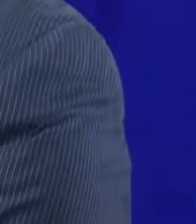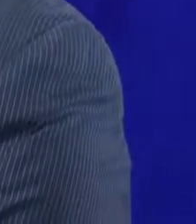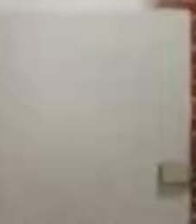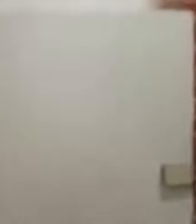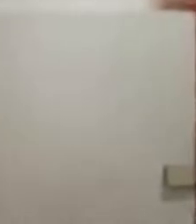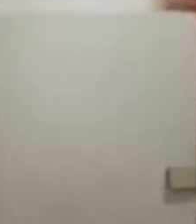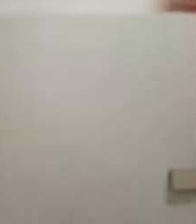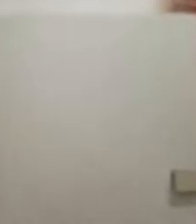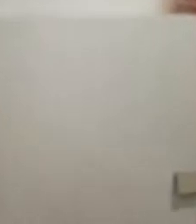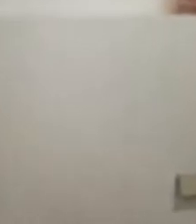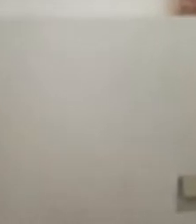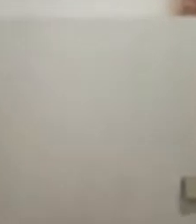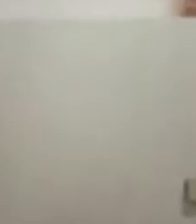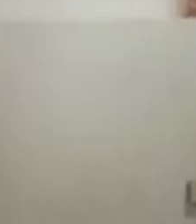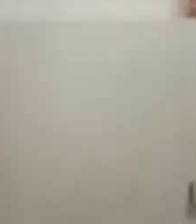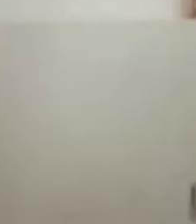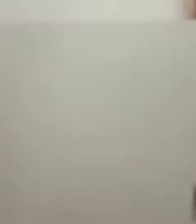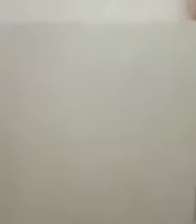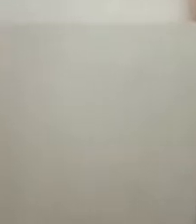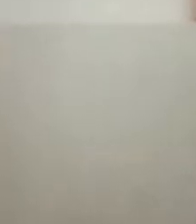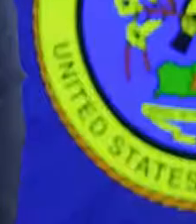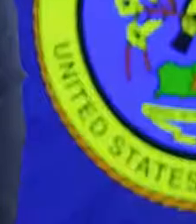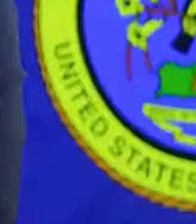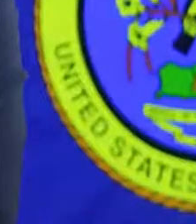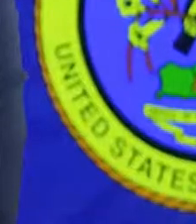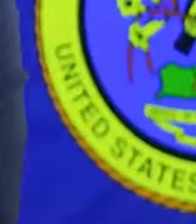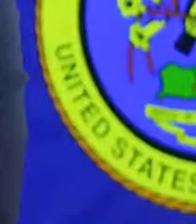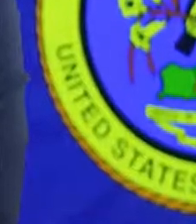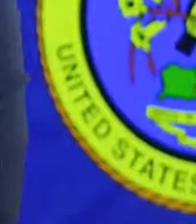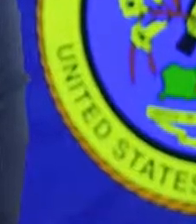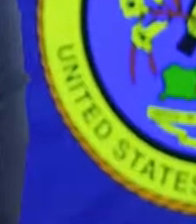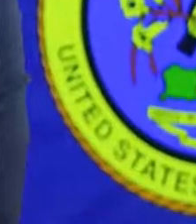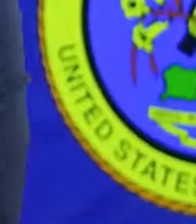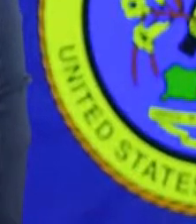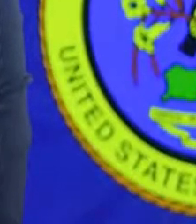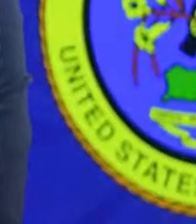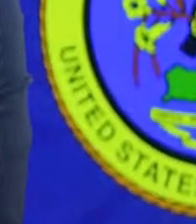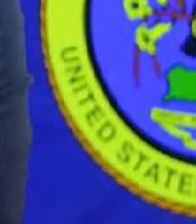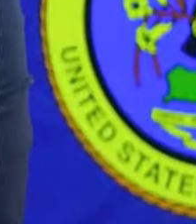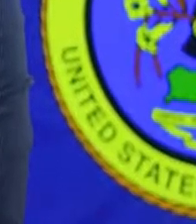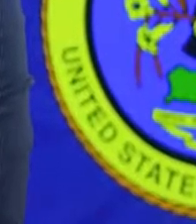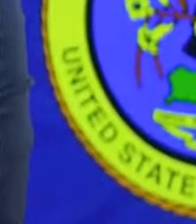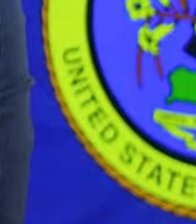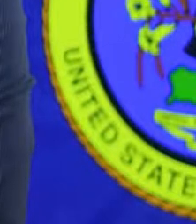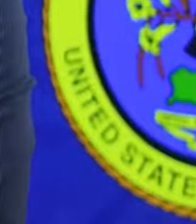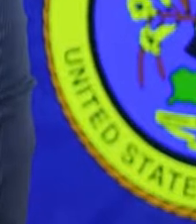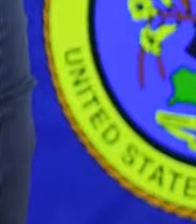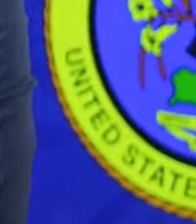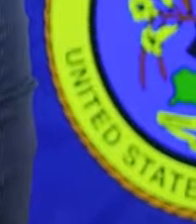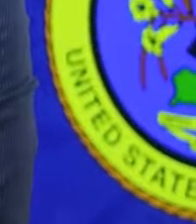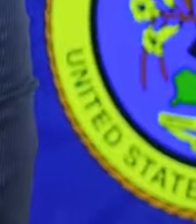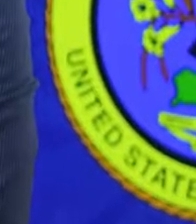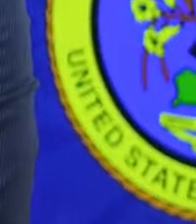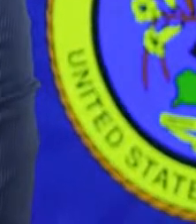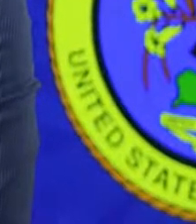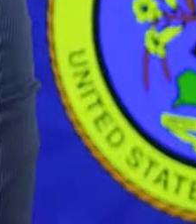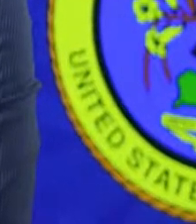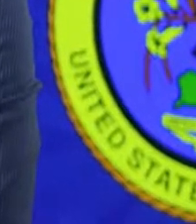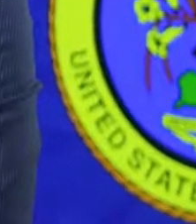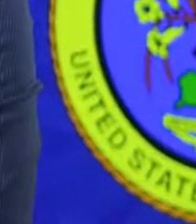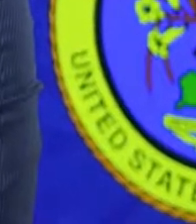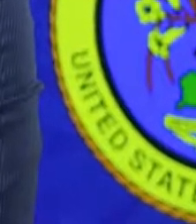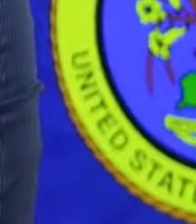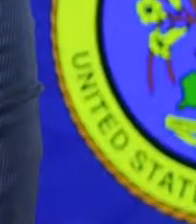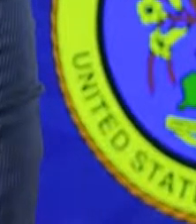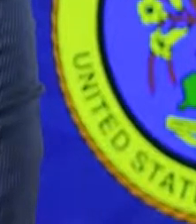protection. It was the right choice. Please get vaccinated and adhere to the orders set by